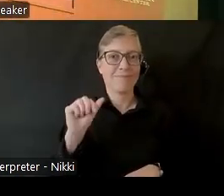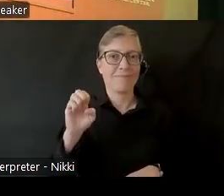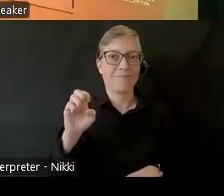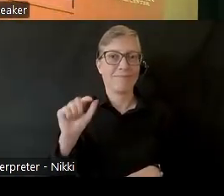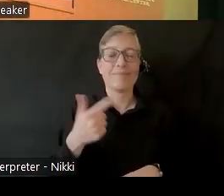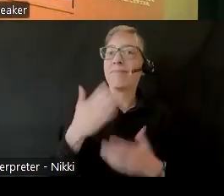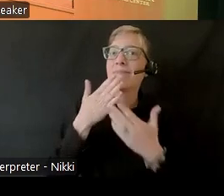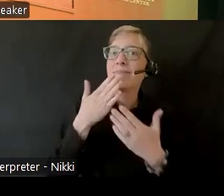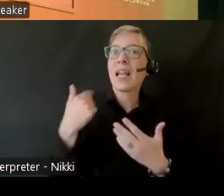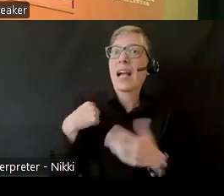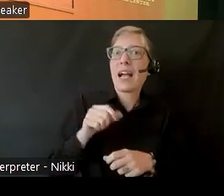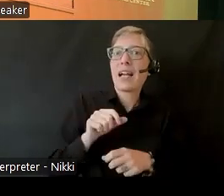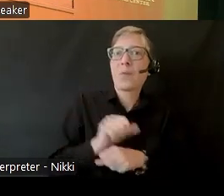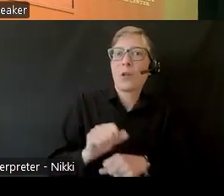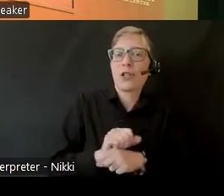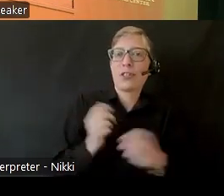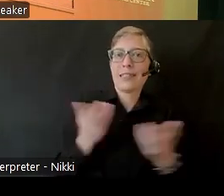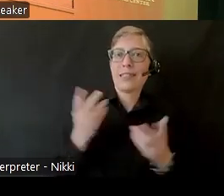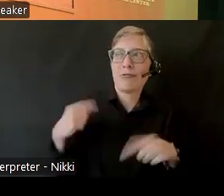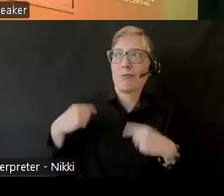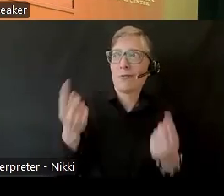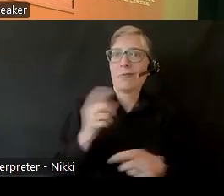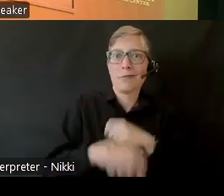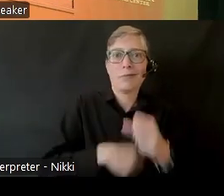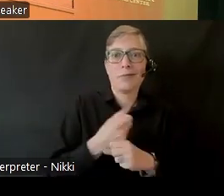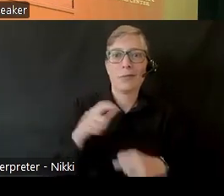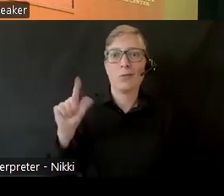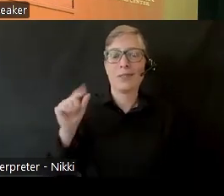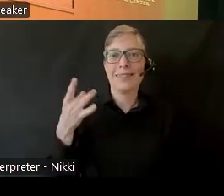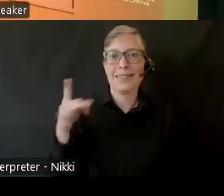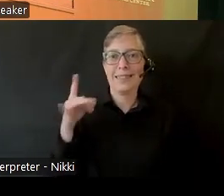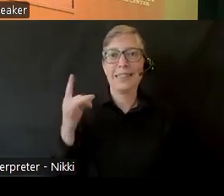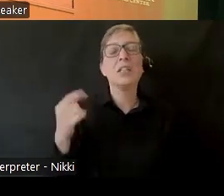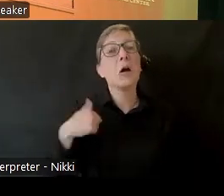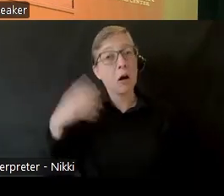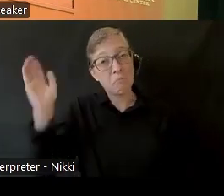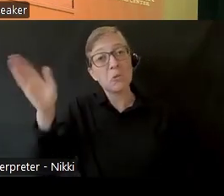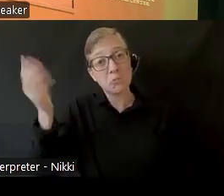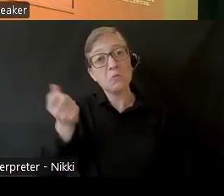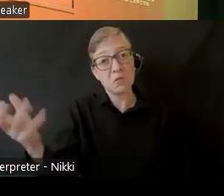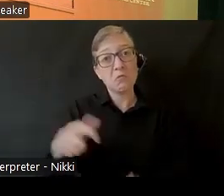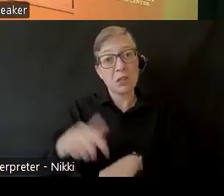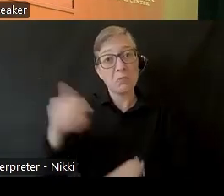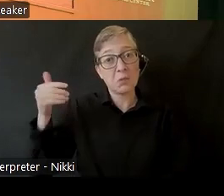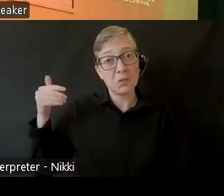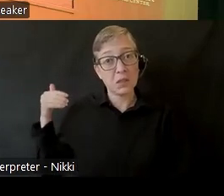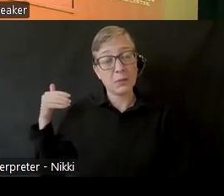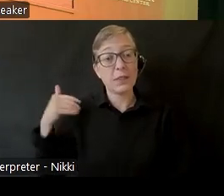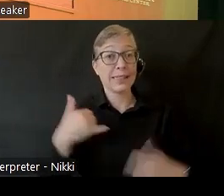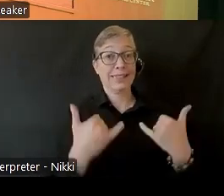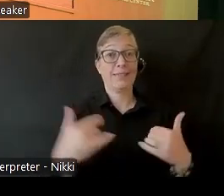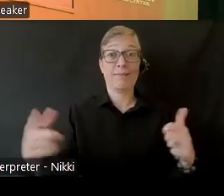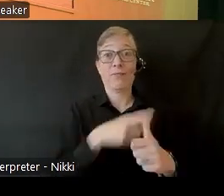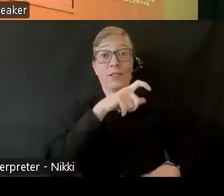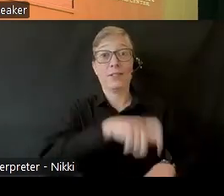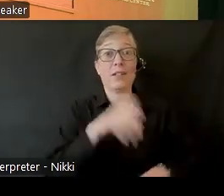since 2018, and I've done a couple of Grand Rounds talks previously, but this is the first time I'm actually talking about the